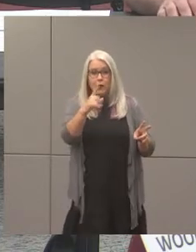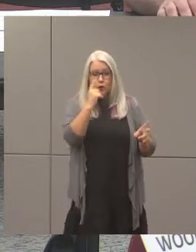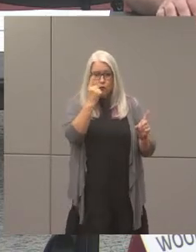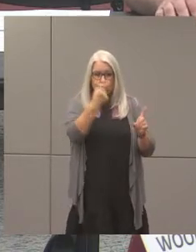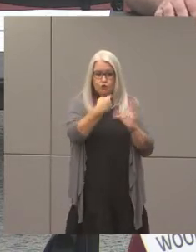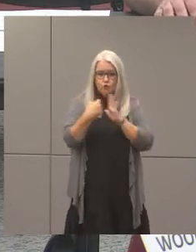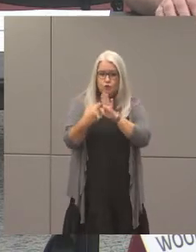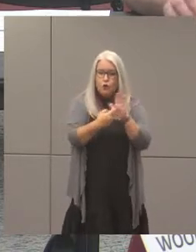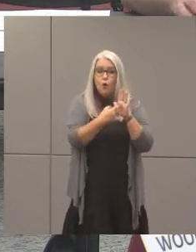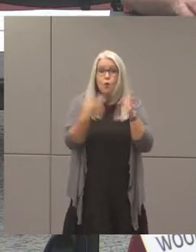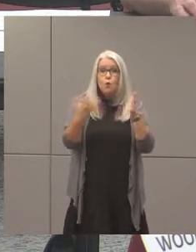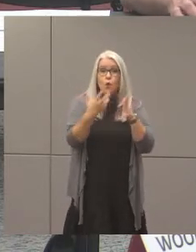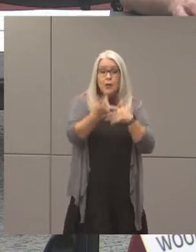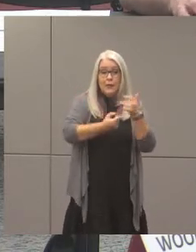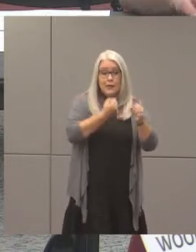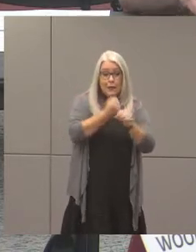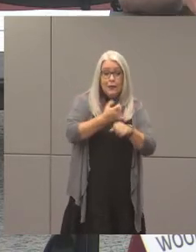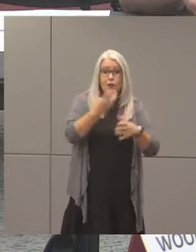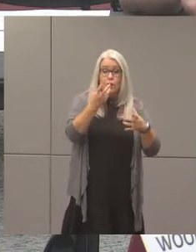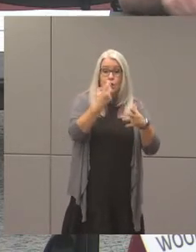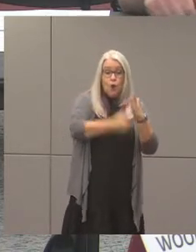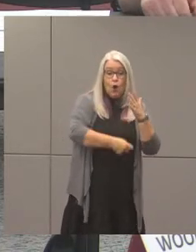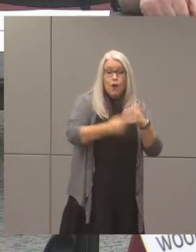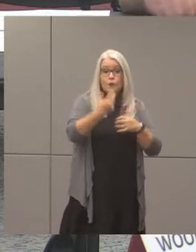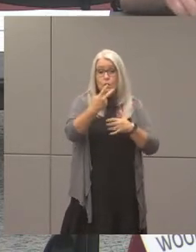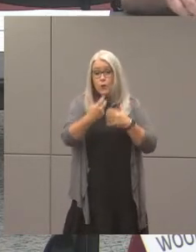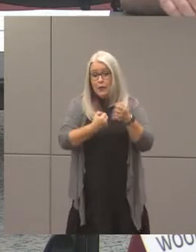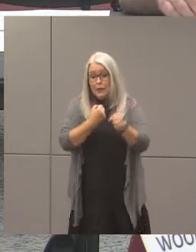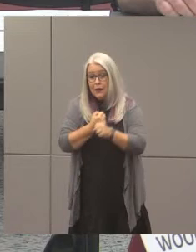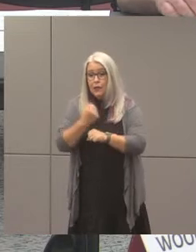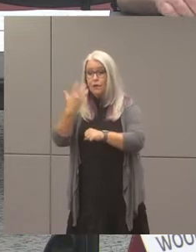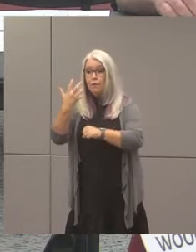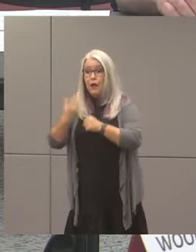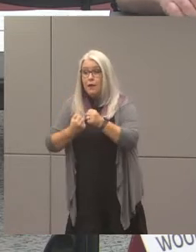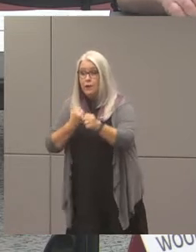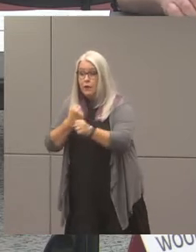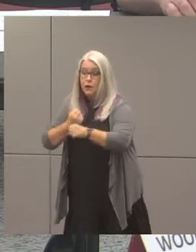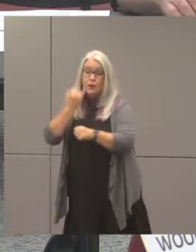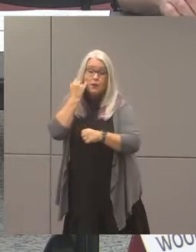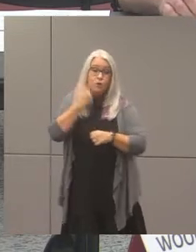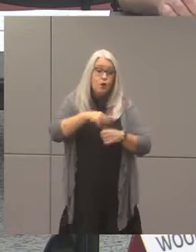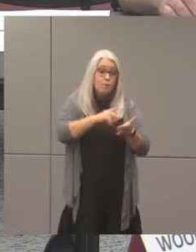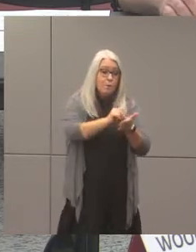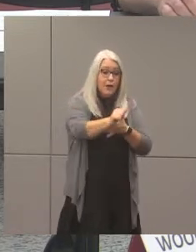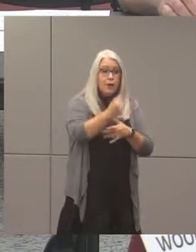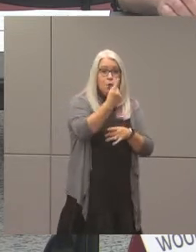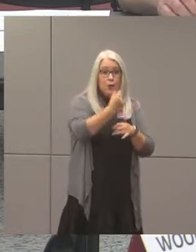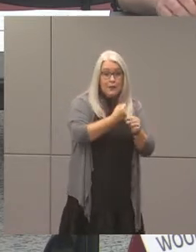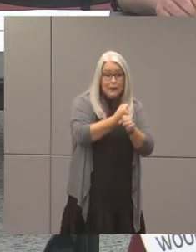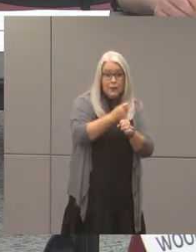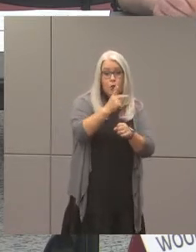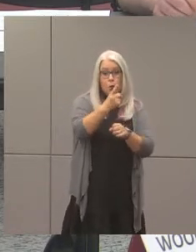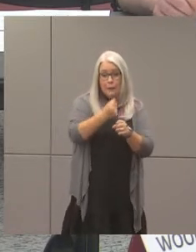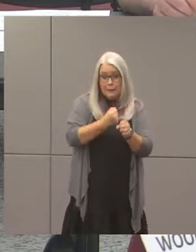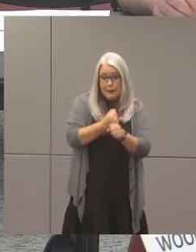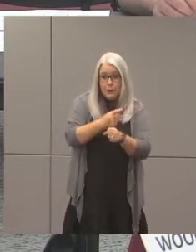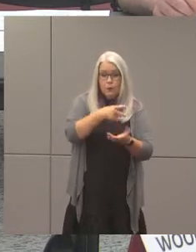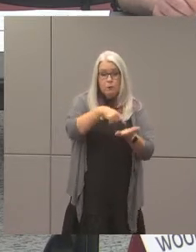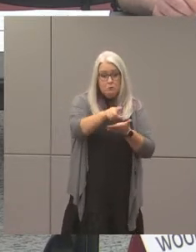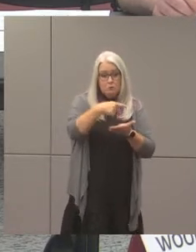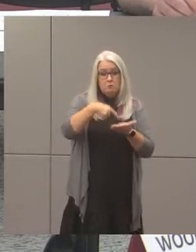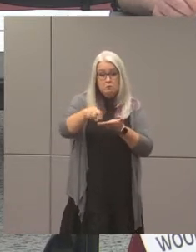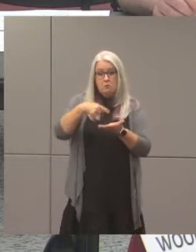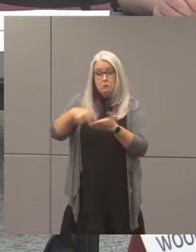at 1 year what it would cost us, at 3 years what it would cost us, and at 5 years. And if we're paying it 1 year at a time, then instead of